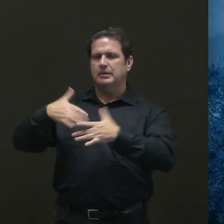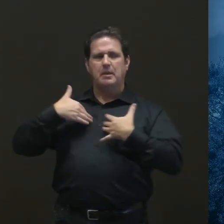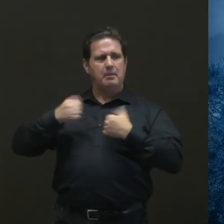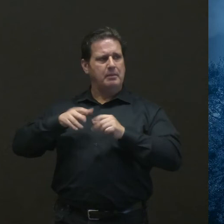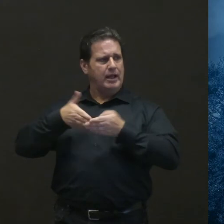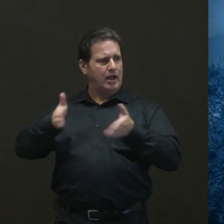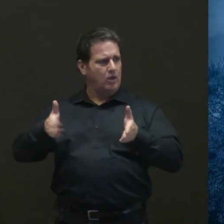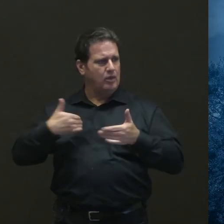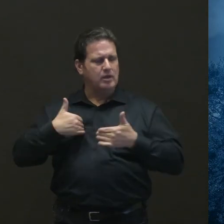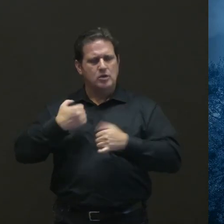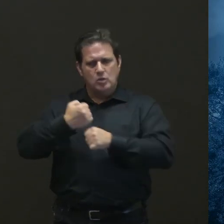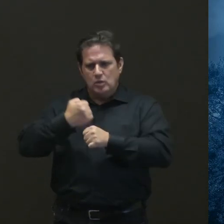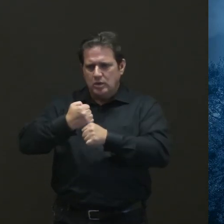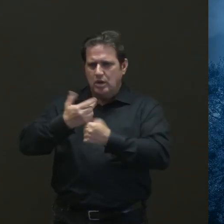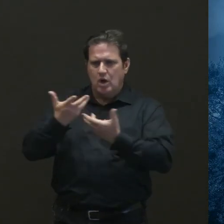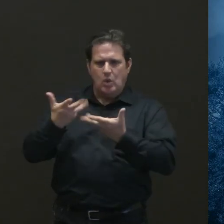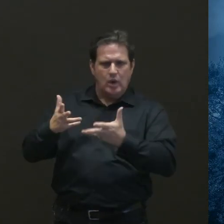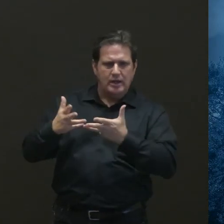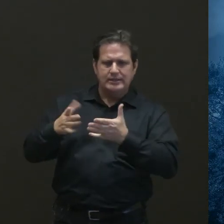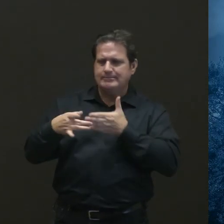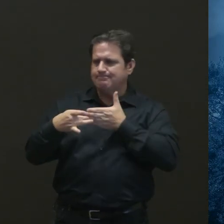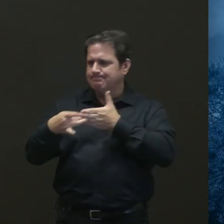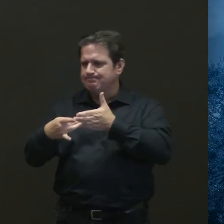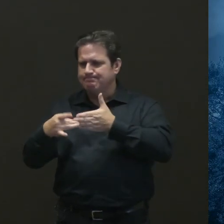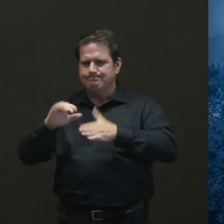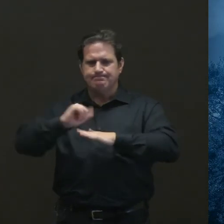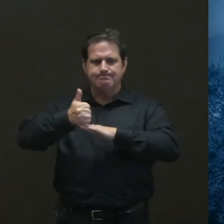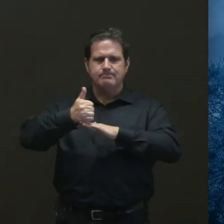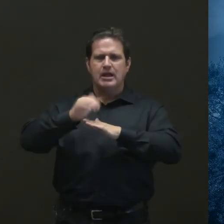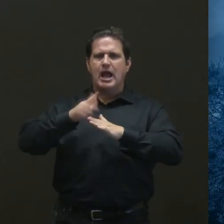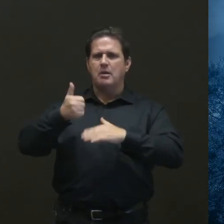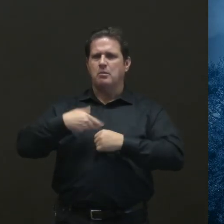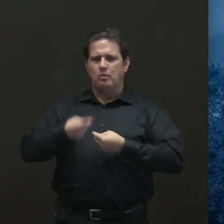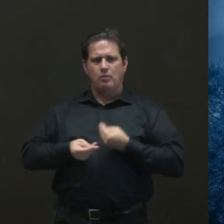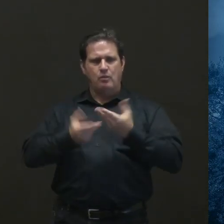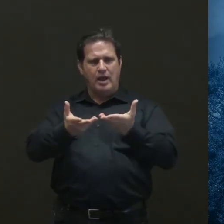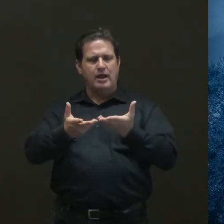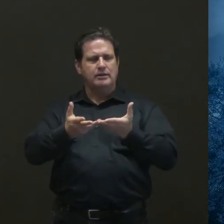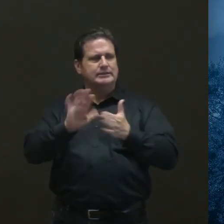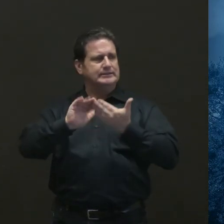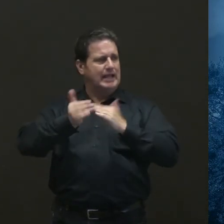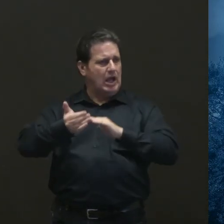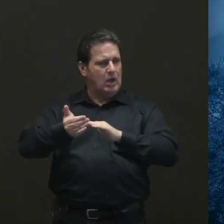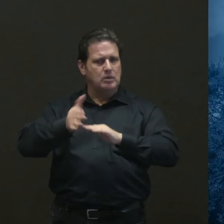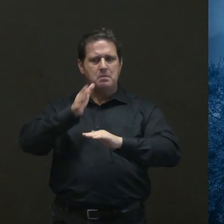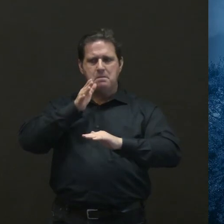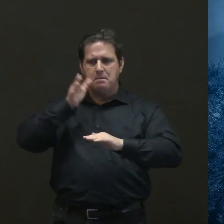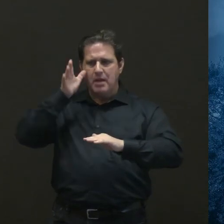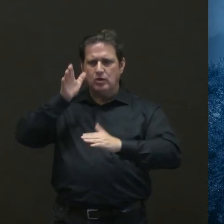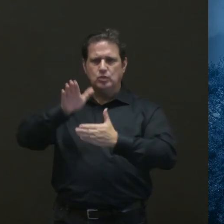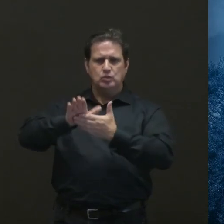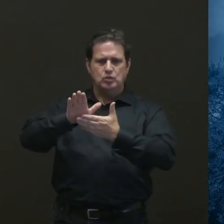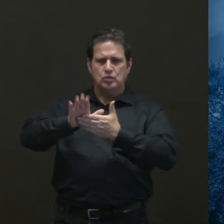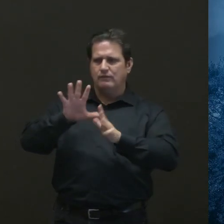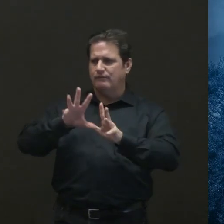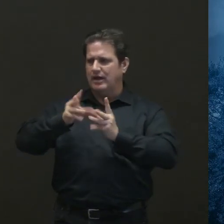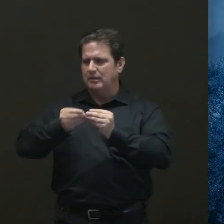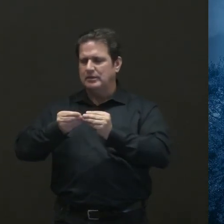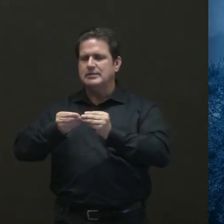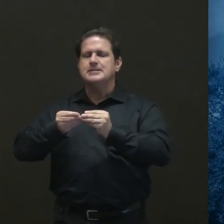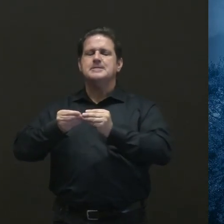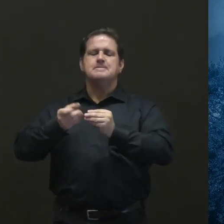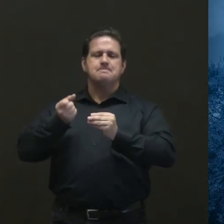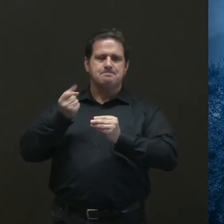Health have been working already on guidance to be able to provide to towns and parents and schools and families and everyone